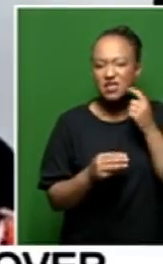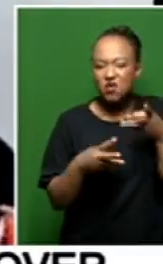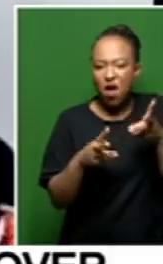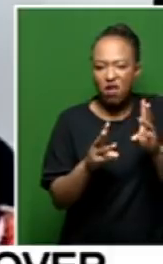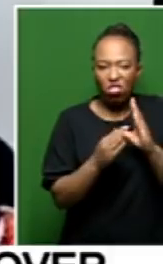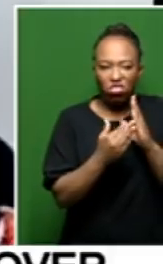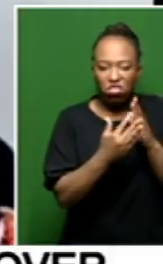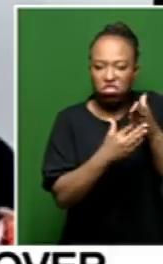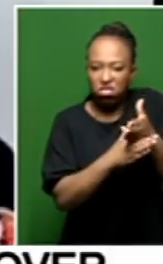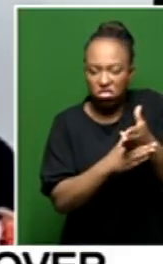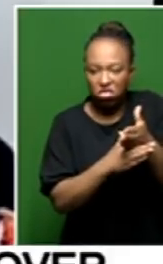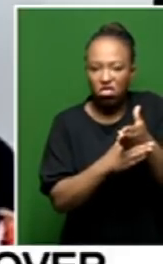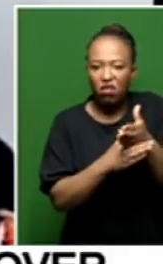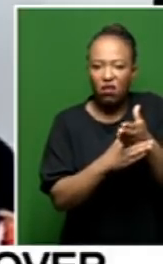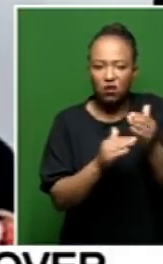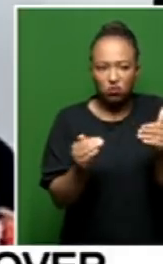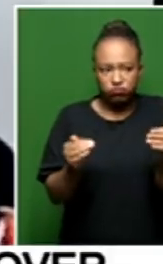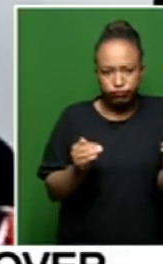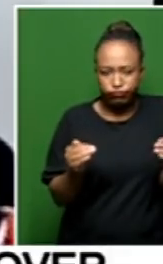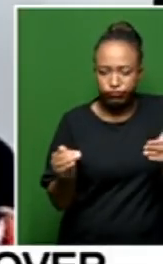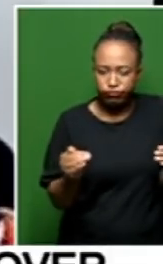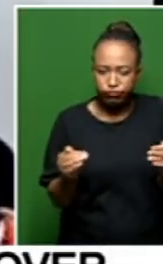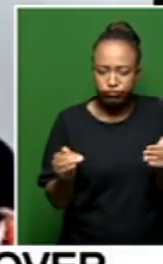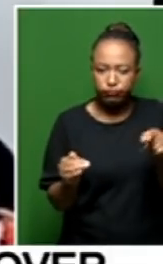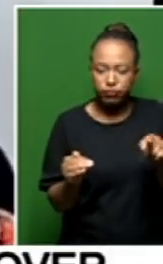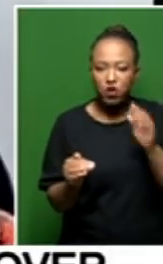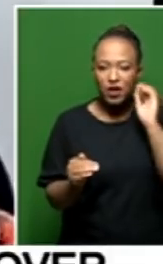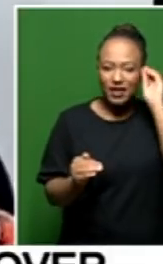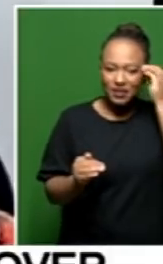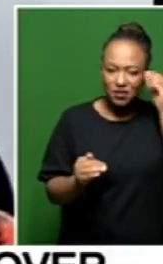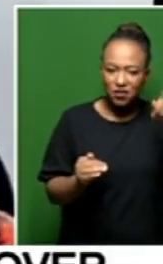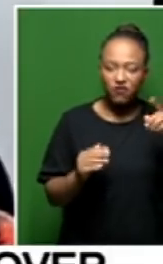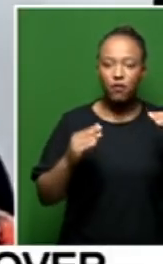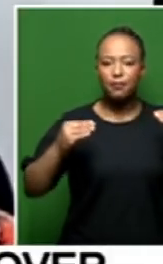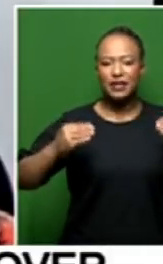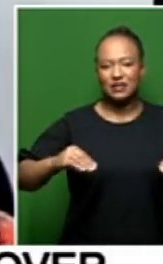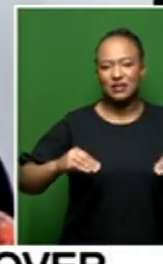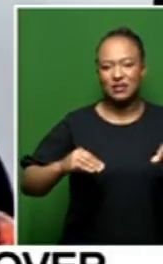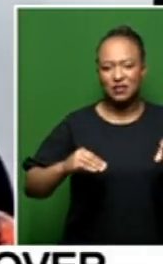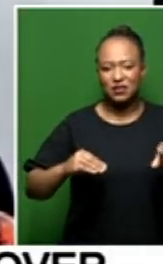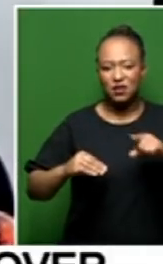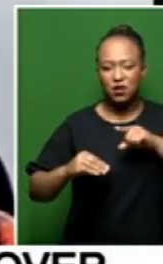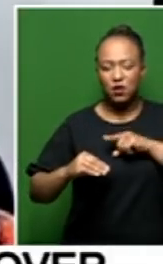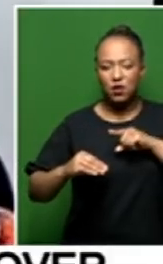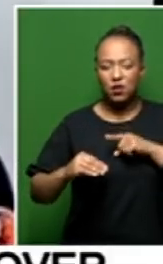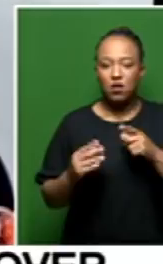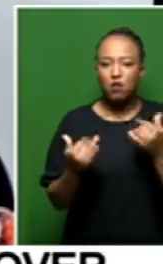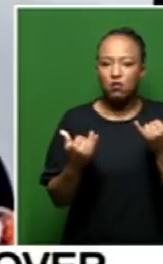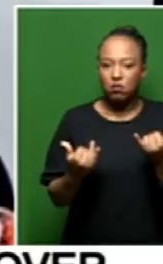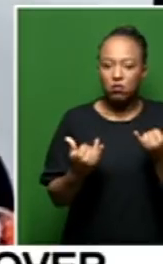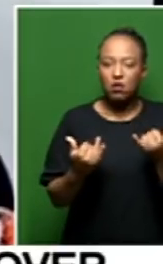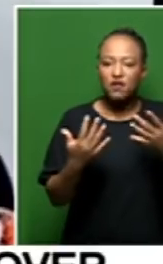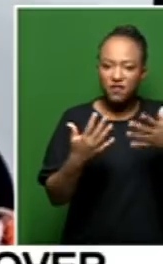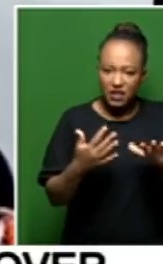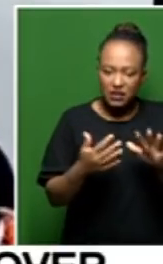repurposed to facilitate the interests of businesses that were and